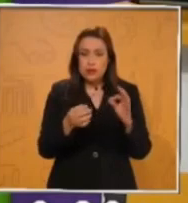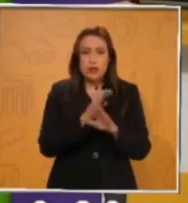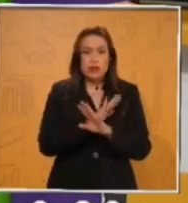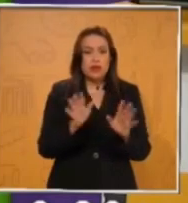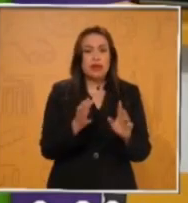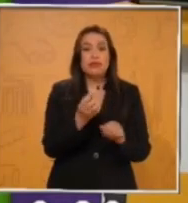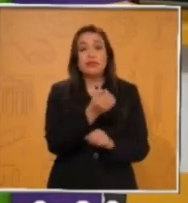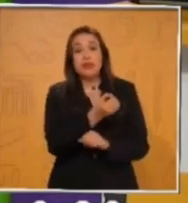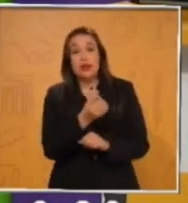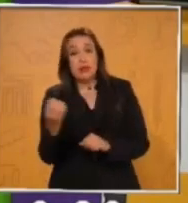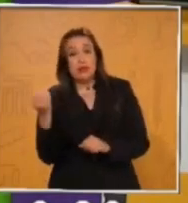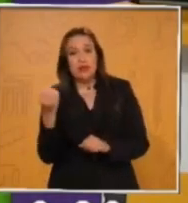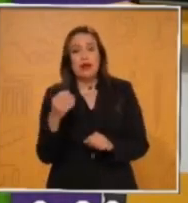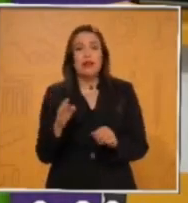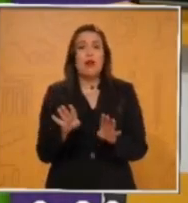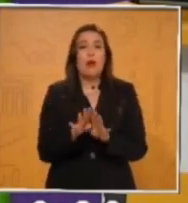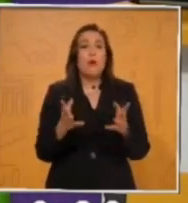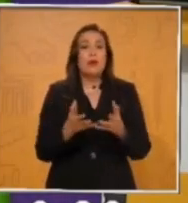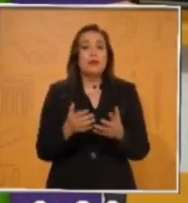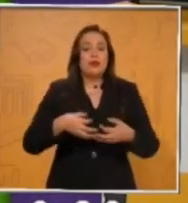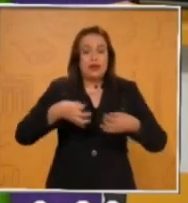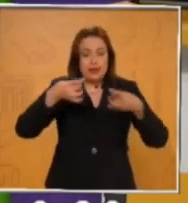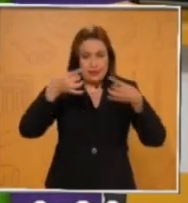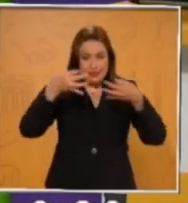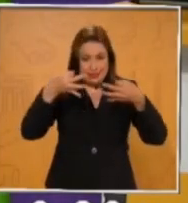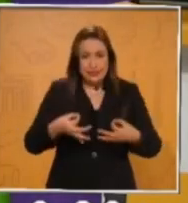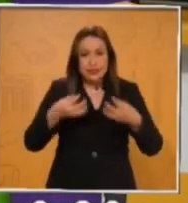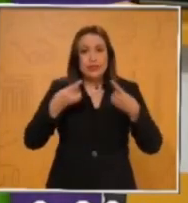make our diet.